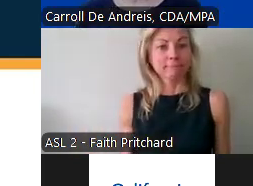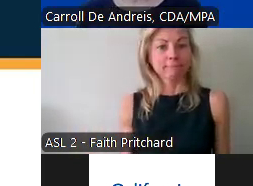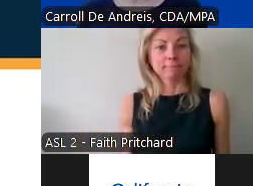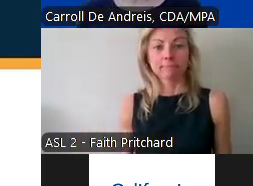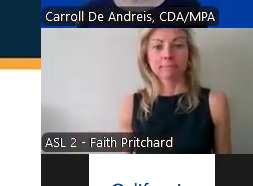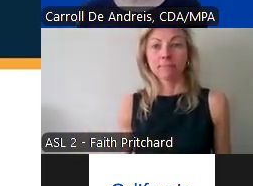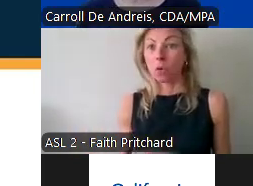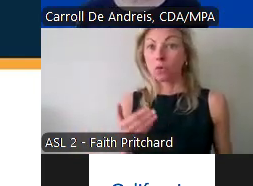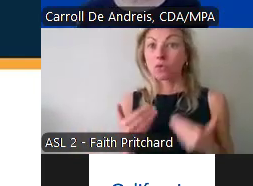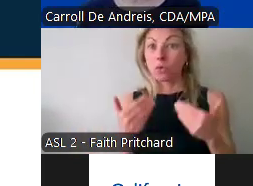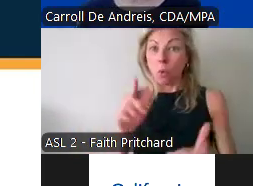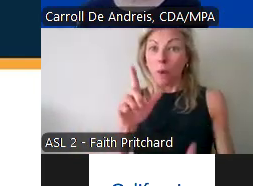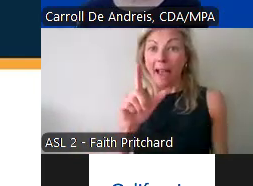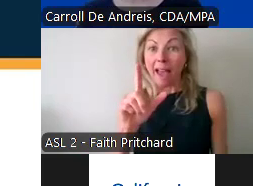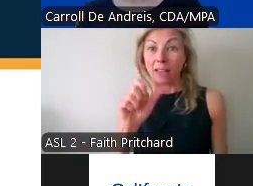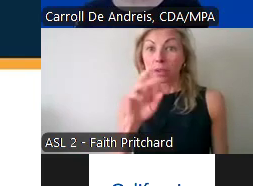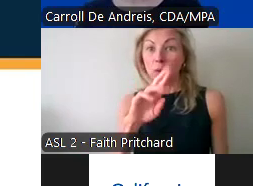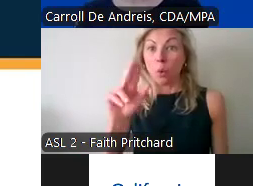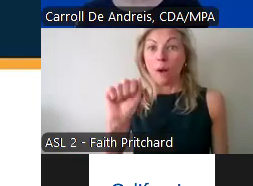Go ahead, Laura.